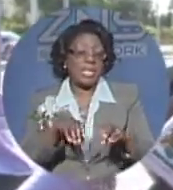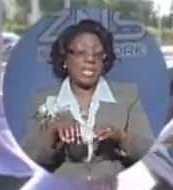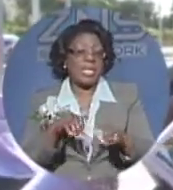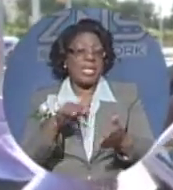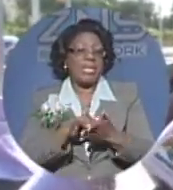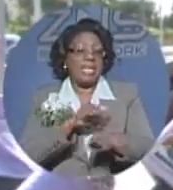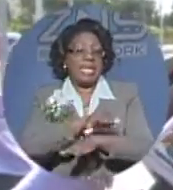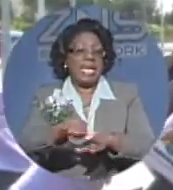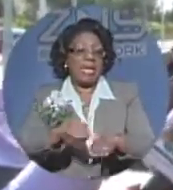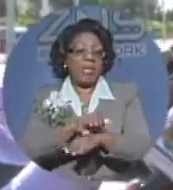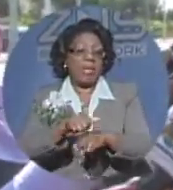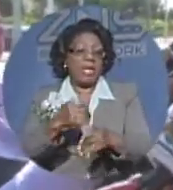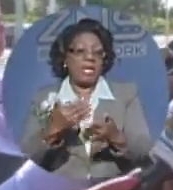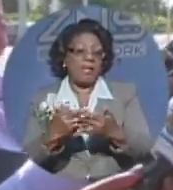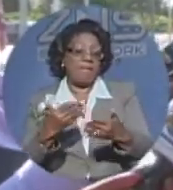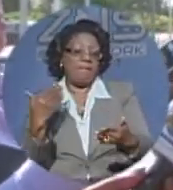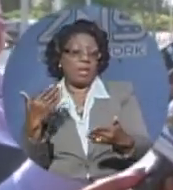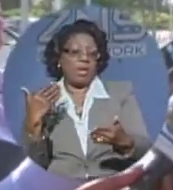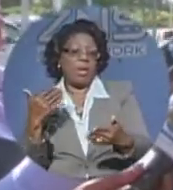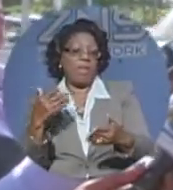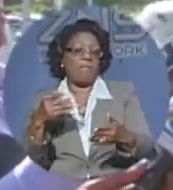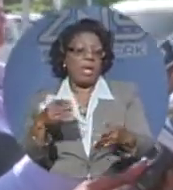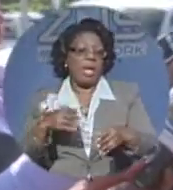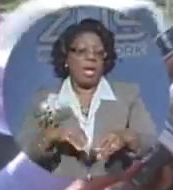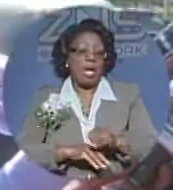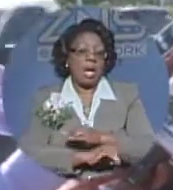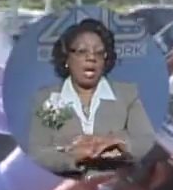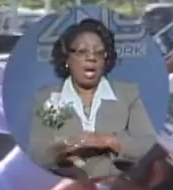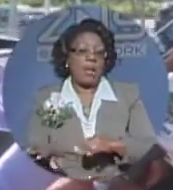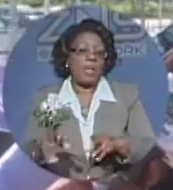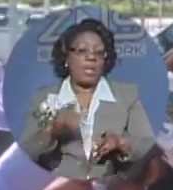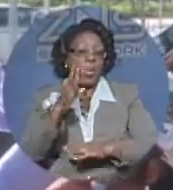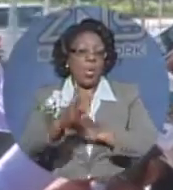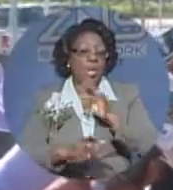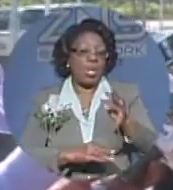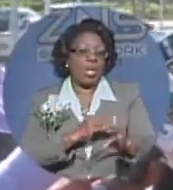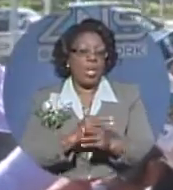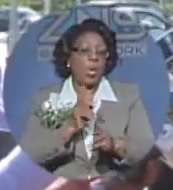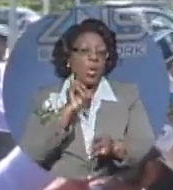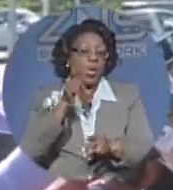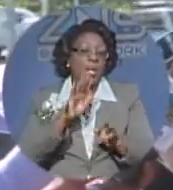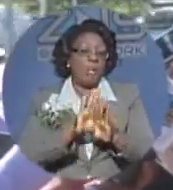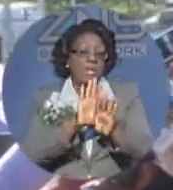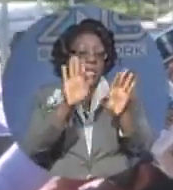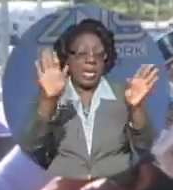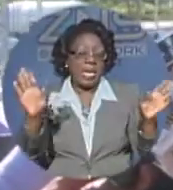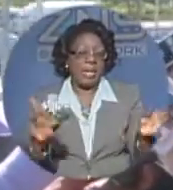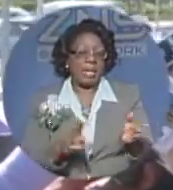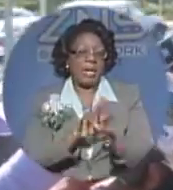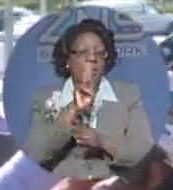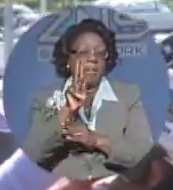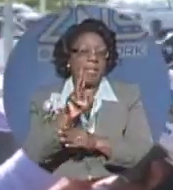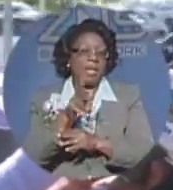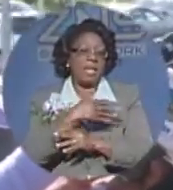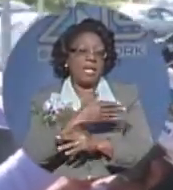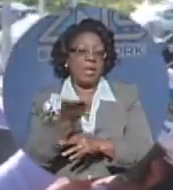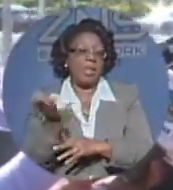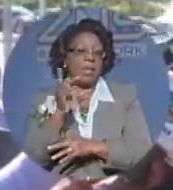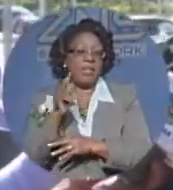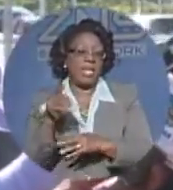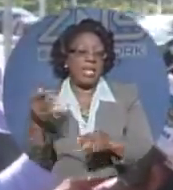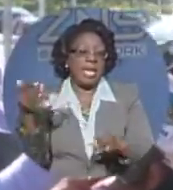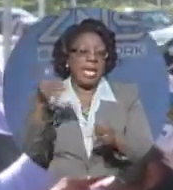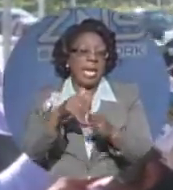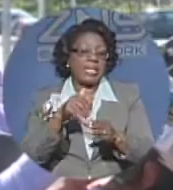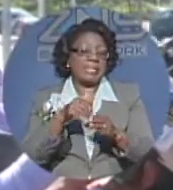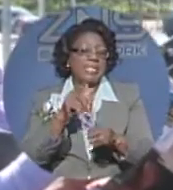of Carpet World, to be exact, since she came and identified herself, will be cleared up, and there will be access to her